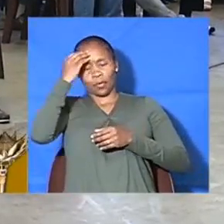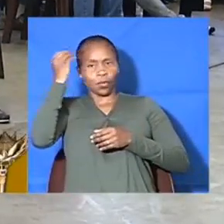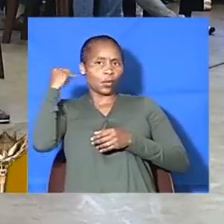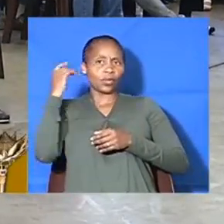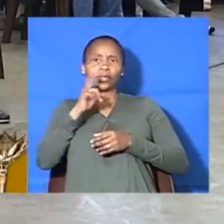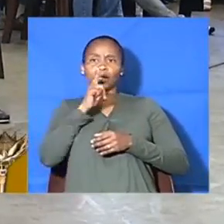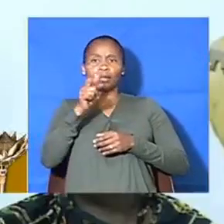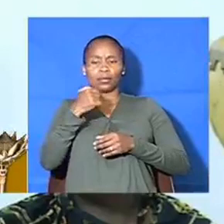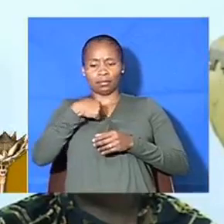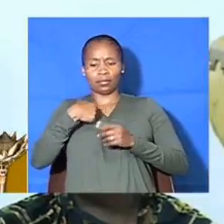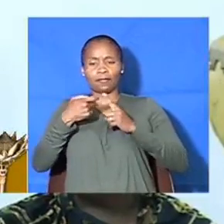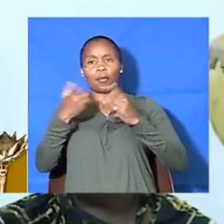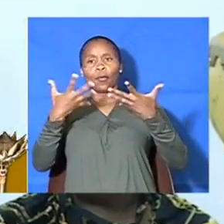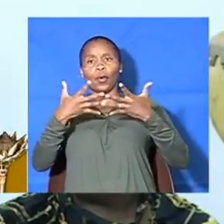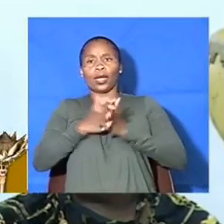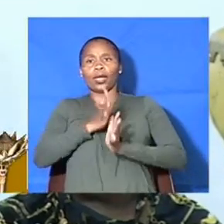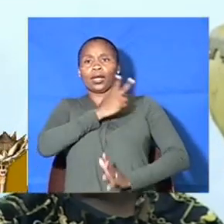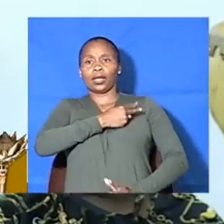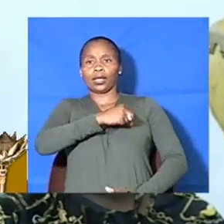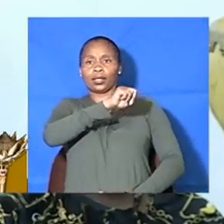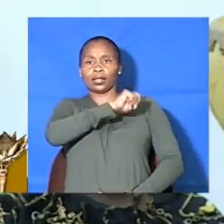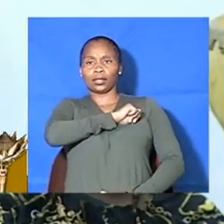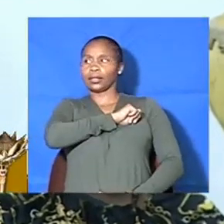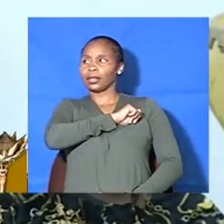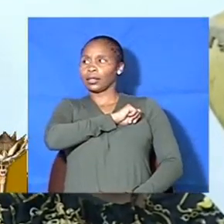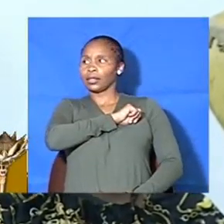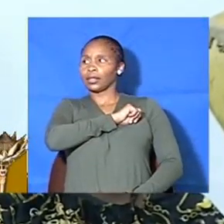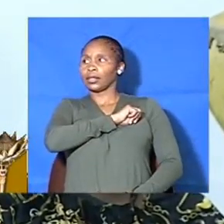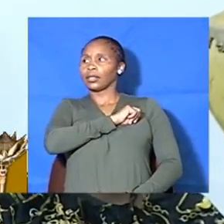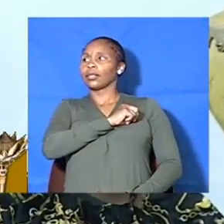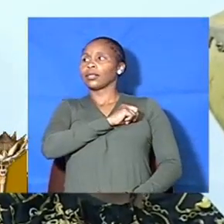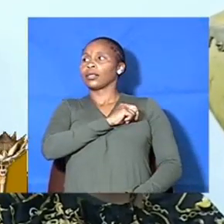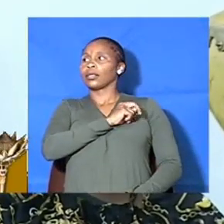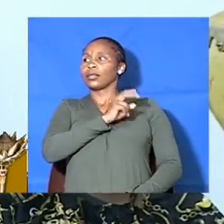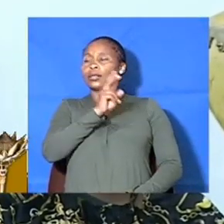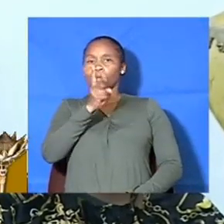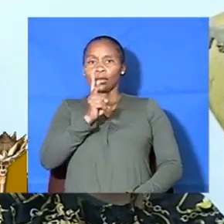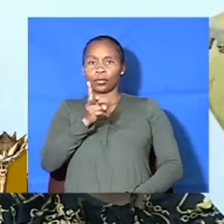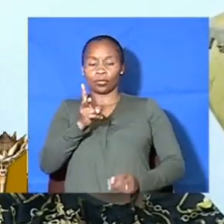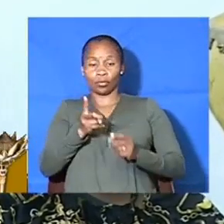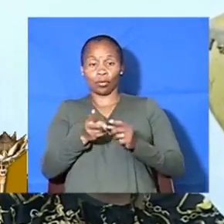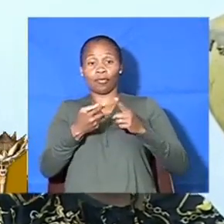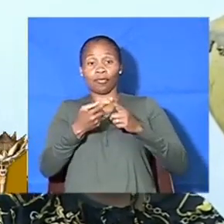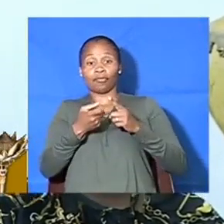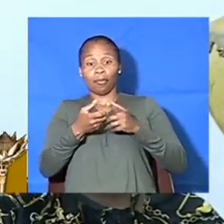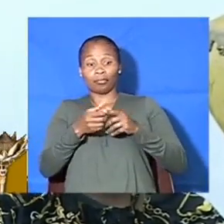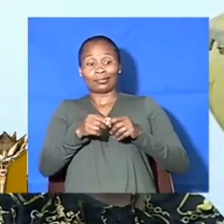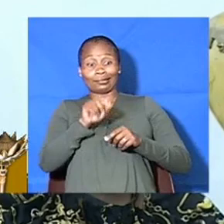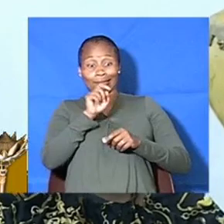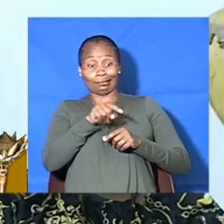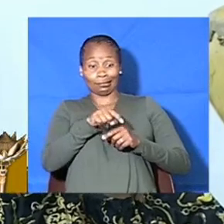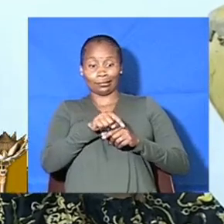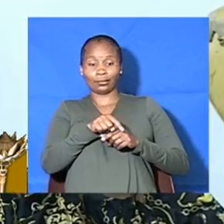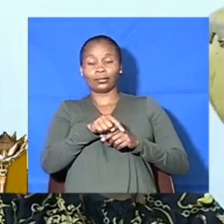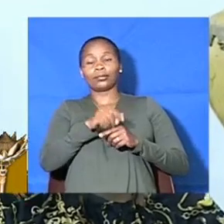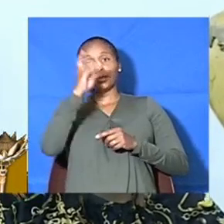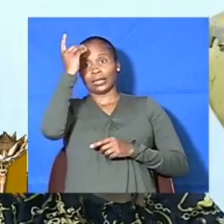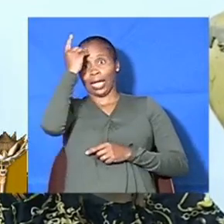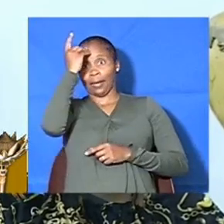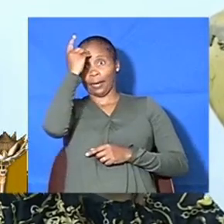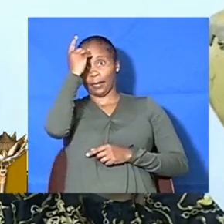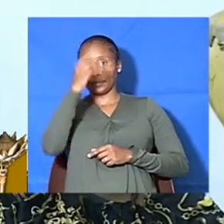really remains a parliamentary leadership. Siyabonga kakhulu baba mayor, but let's get a complete translation.